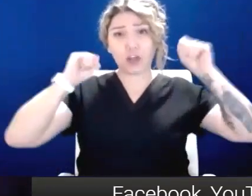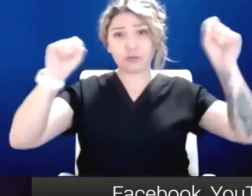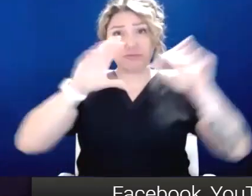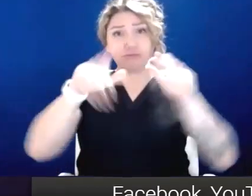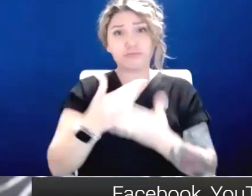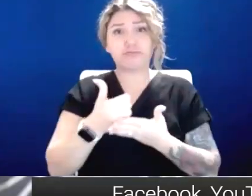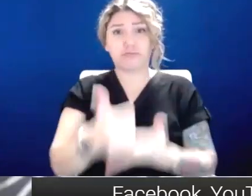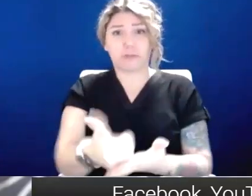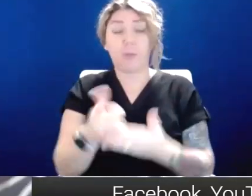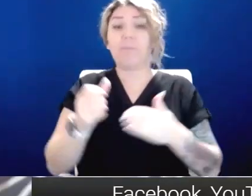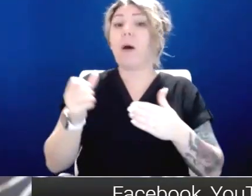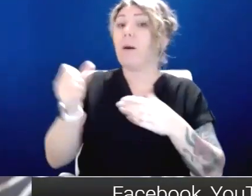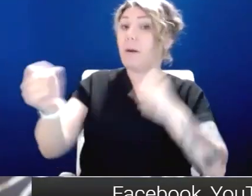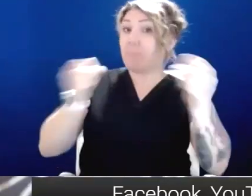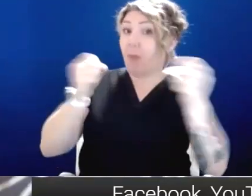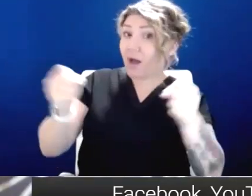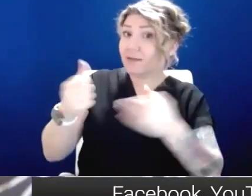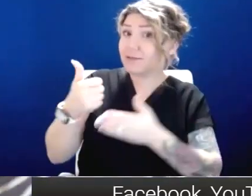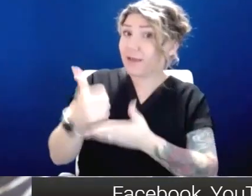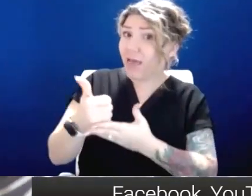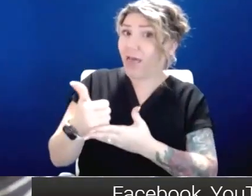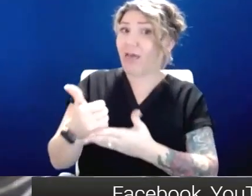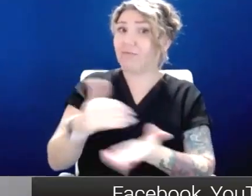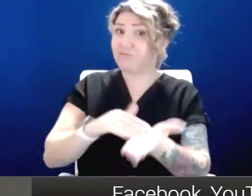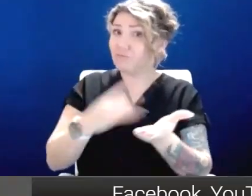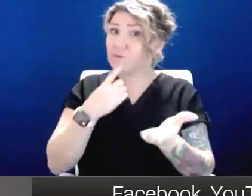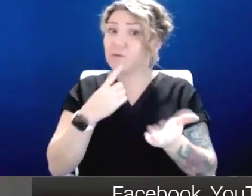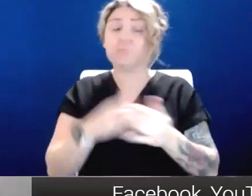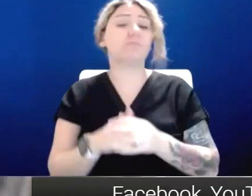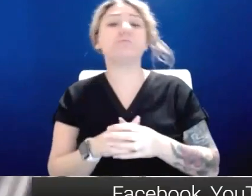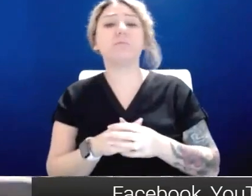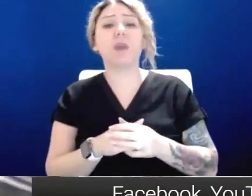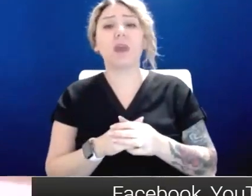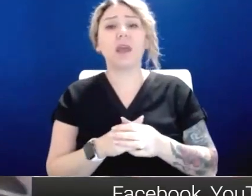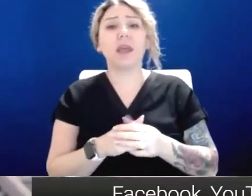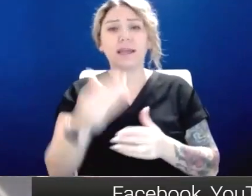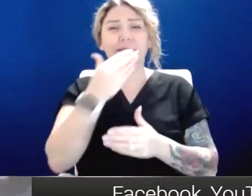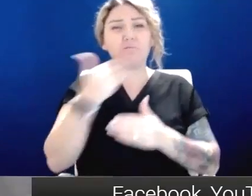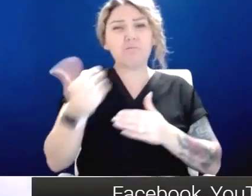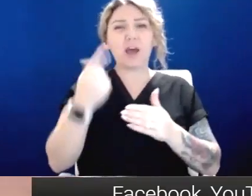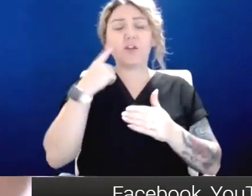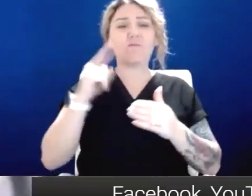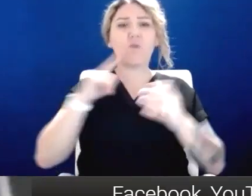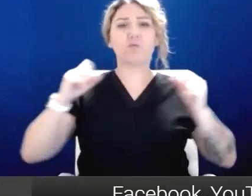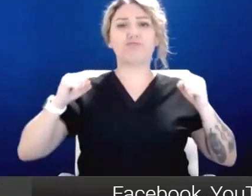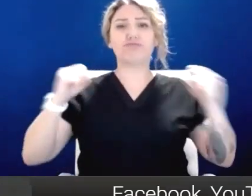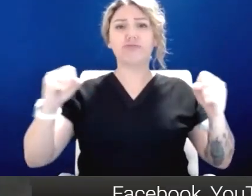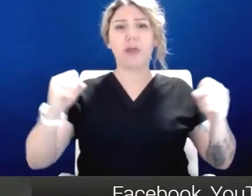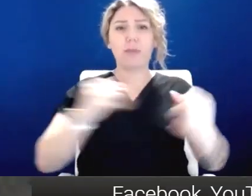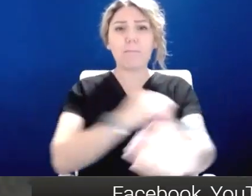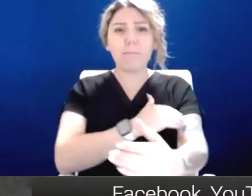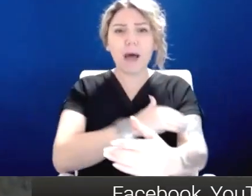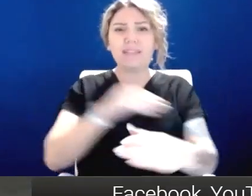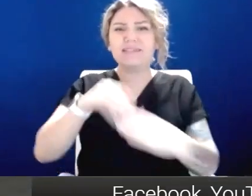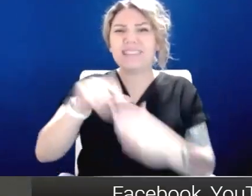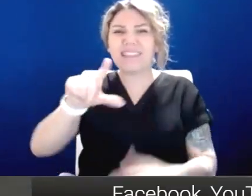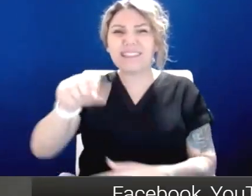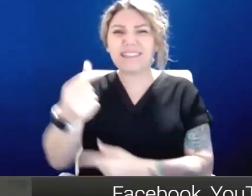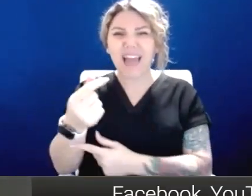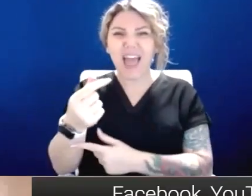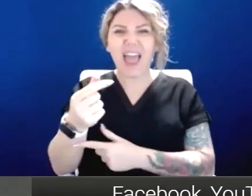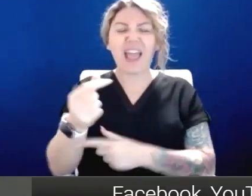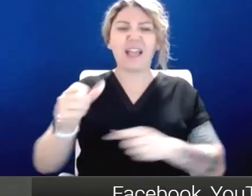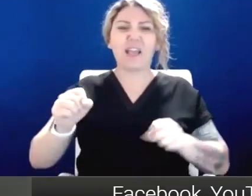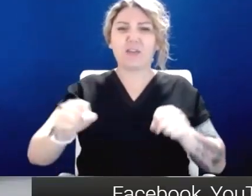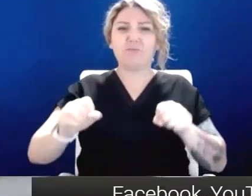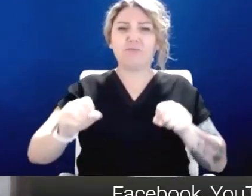boxing helps. They're on their feet doing stuff, so it strengthens the muscles in their legs. The strengthening of the muscles in their legs, they're also going to have